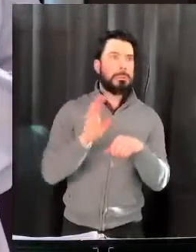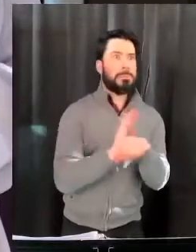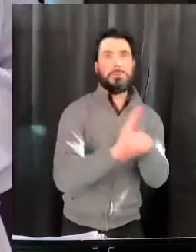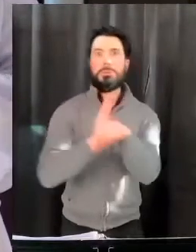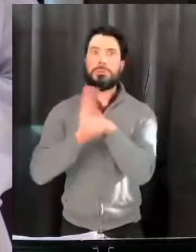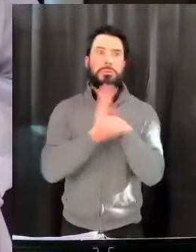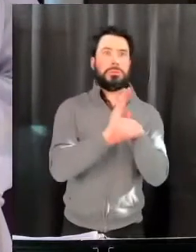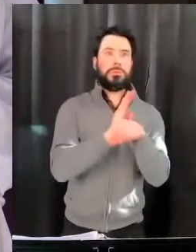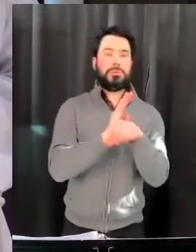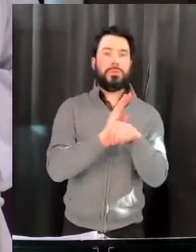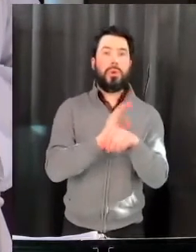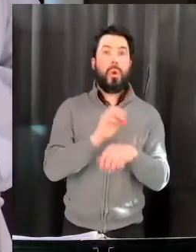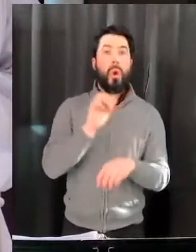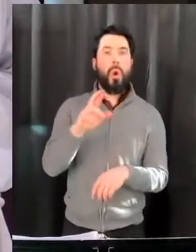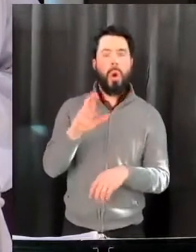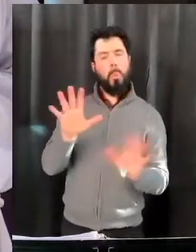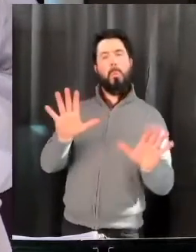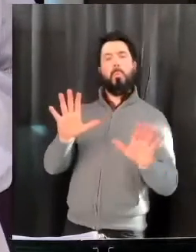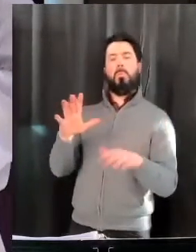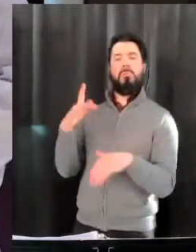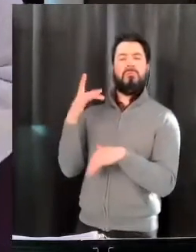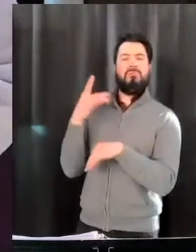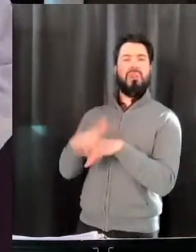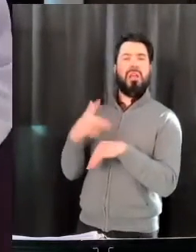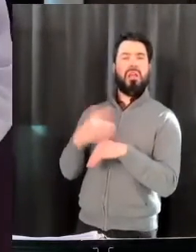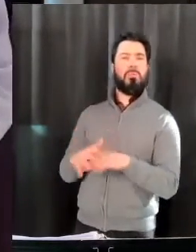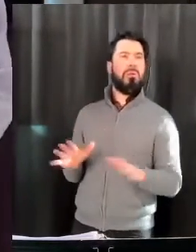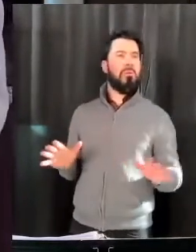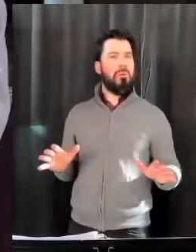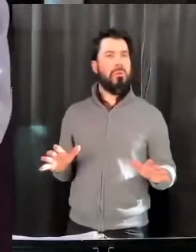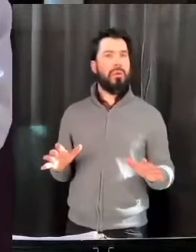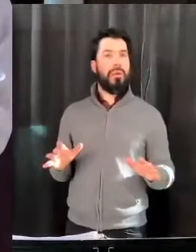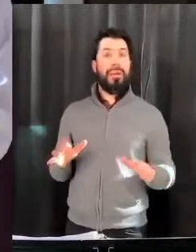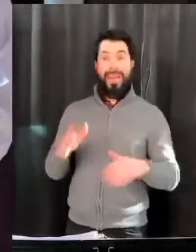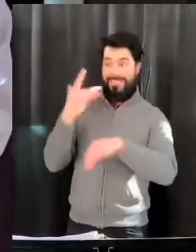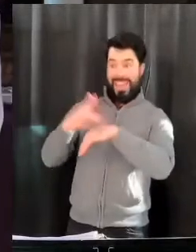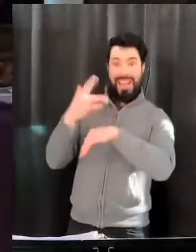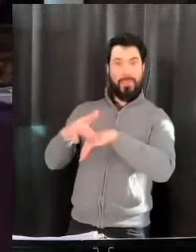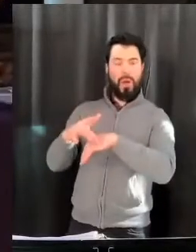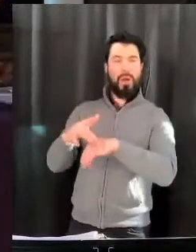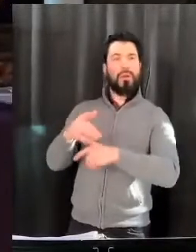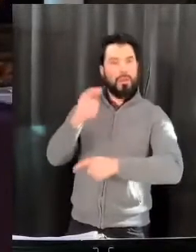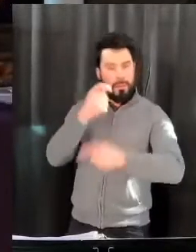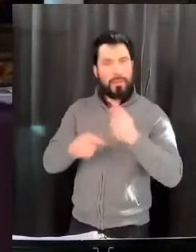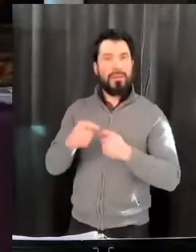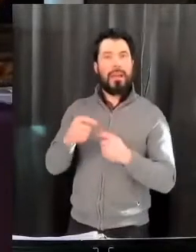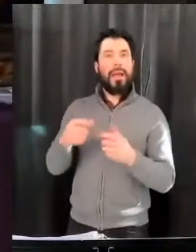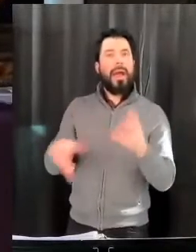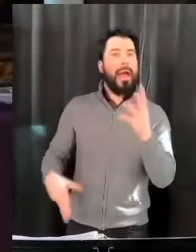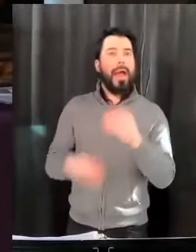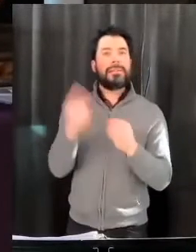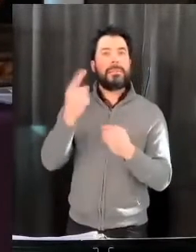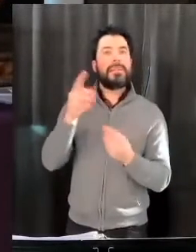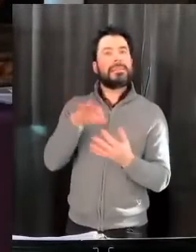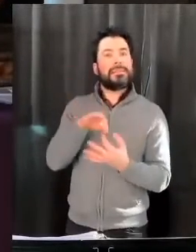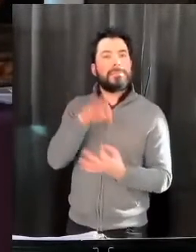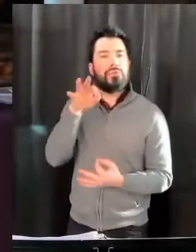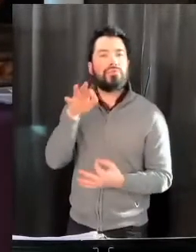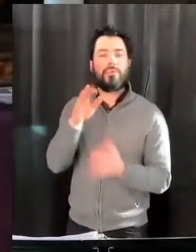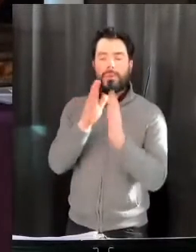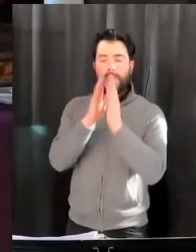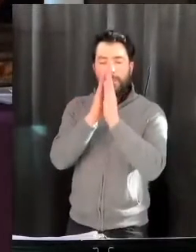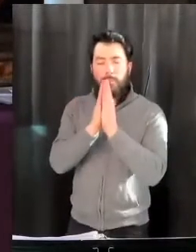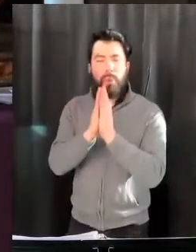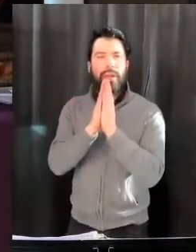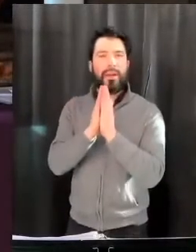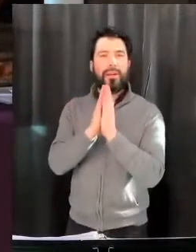filled immediately with something spiritual, prayerful, or something like that. Because if it's not, something else